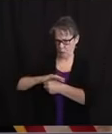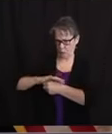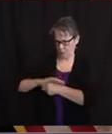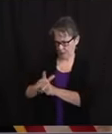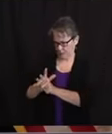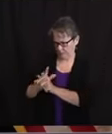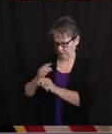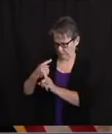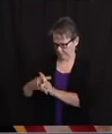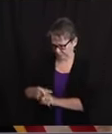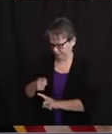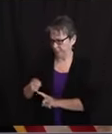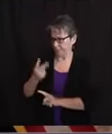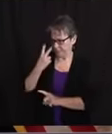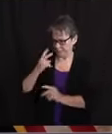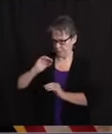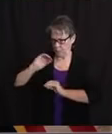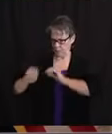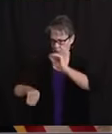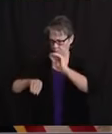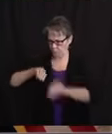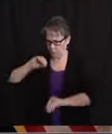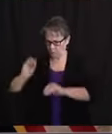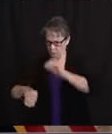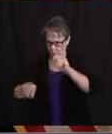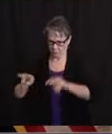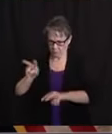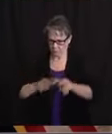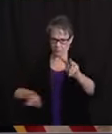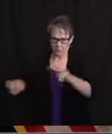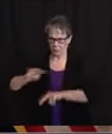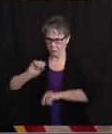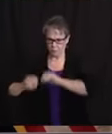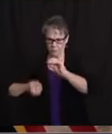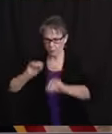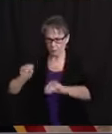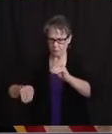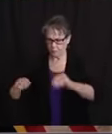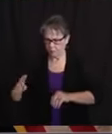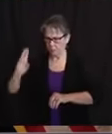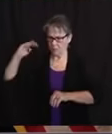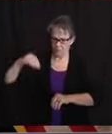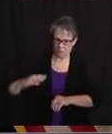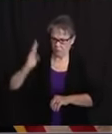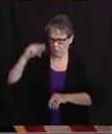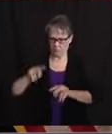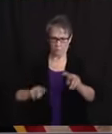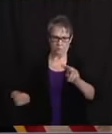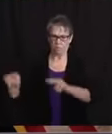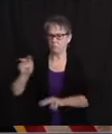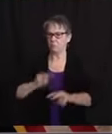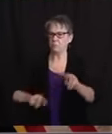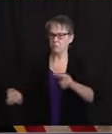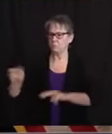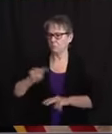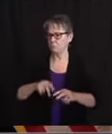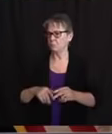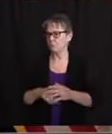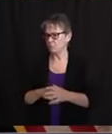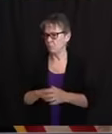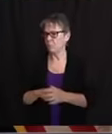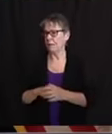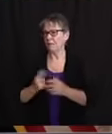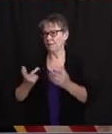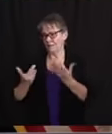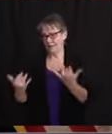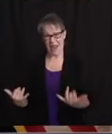said this, Judy, or not, but the number in the South, I think you felt, was due to a denominator issue as